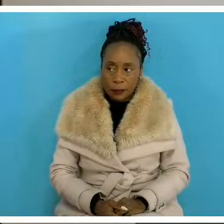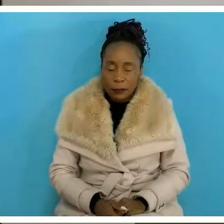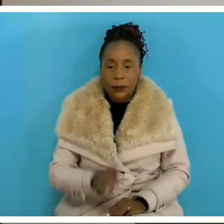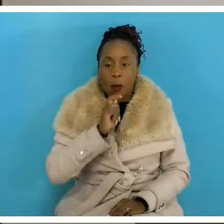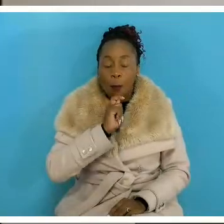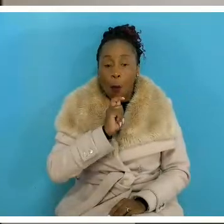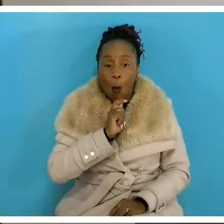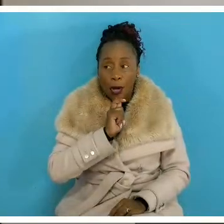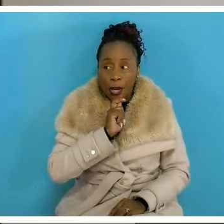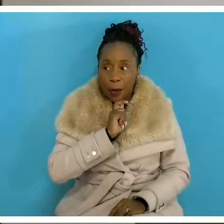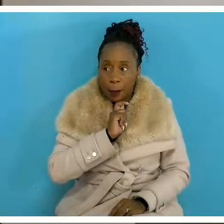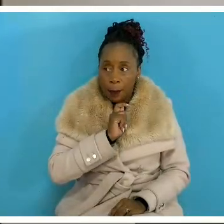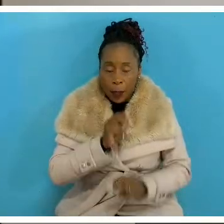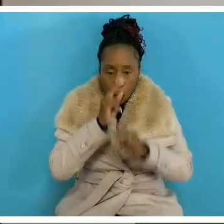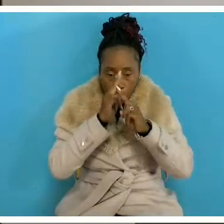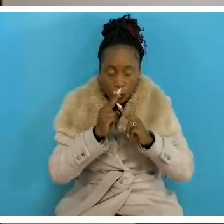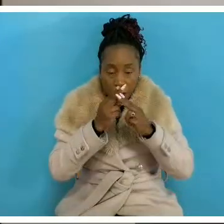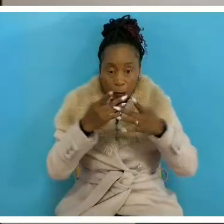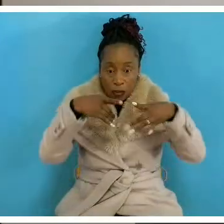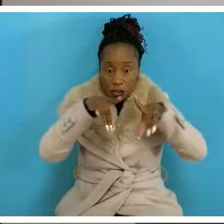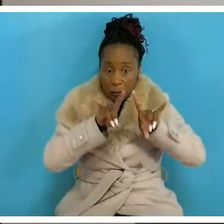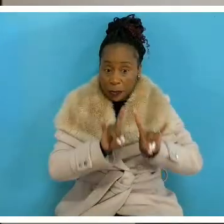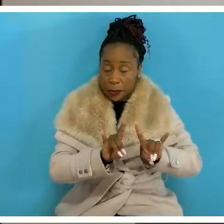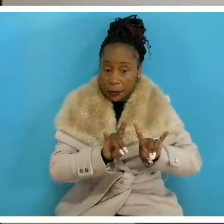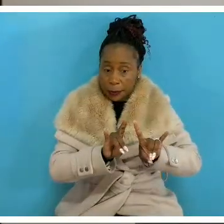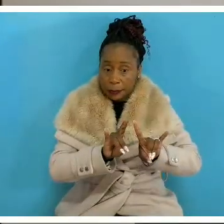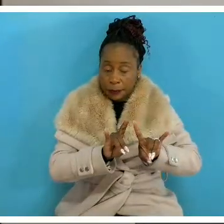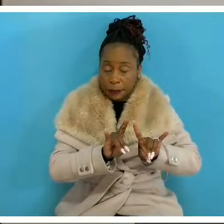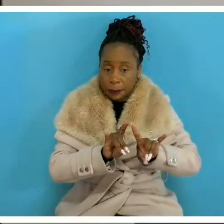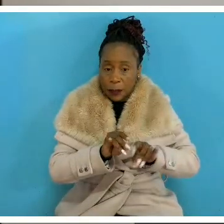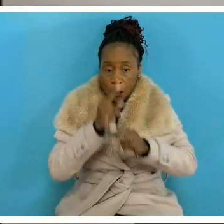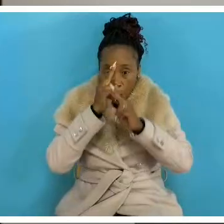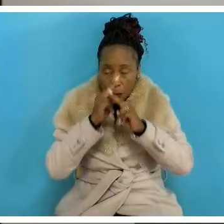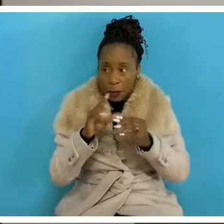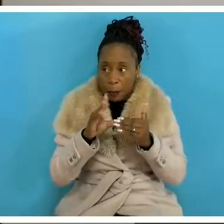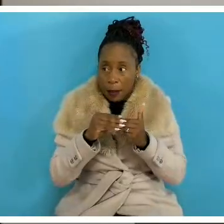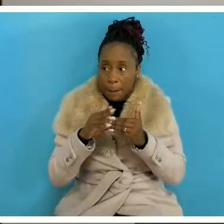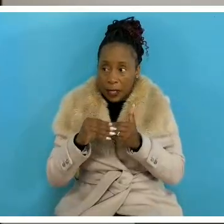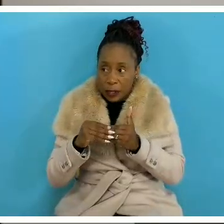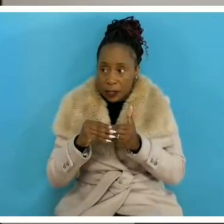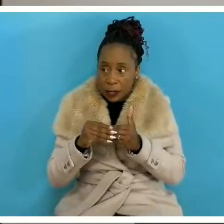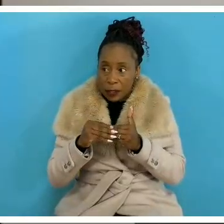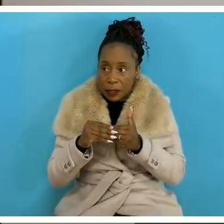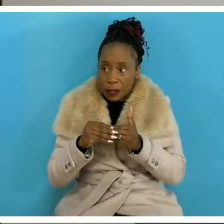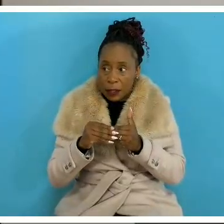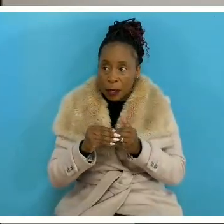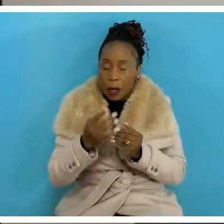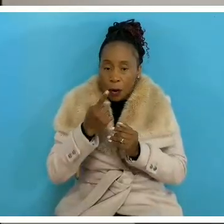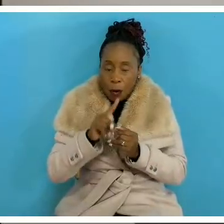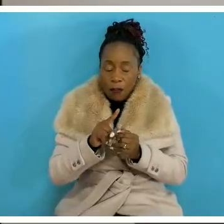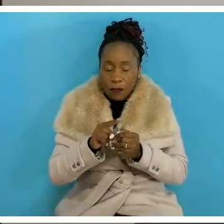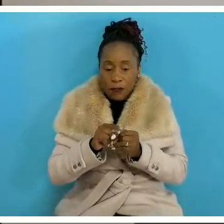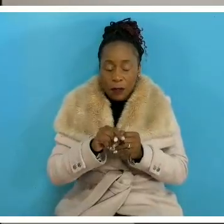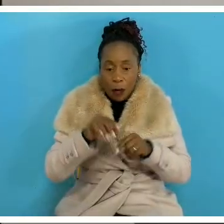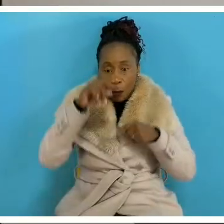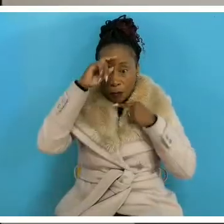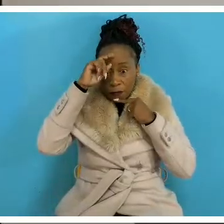Good morning, Honorable Chairperson, honorable members of the Portfolio